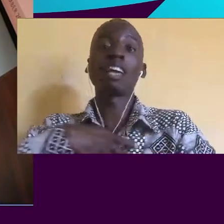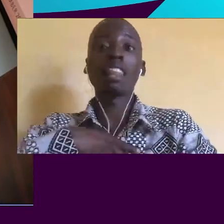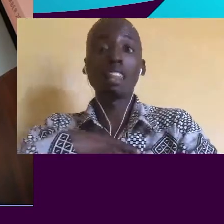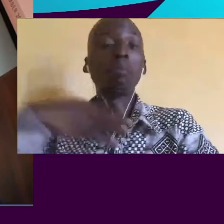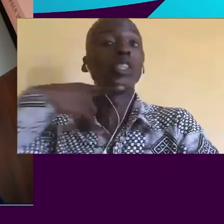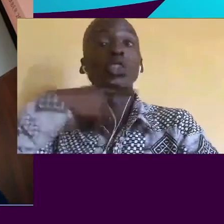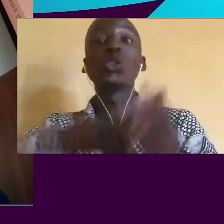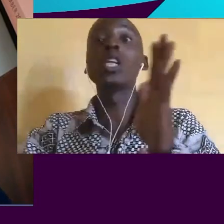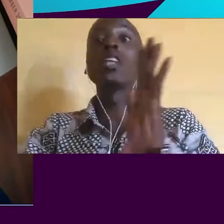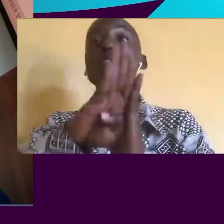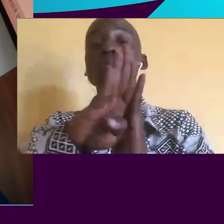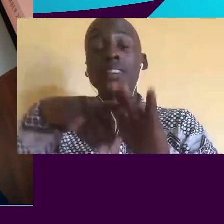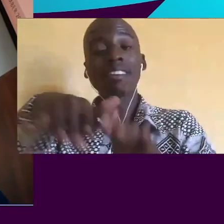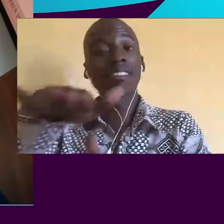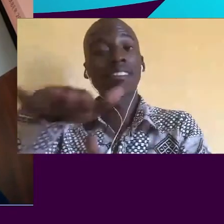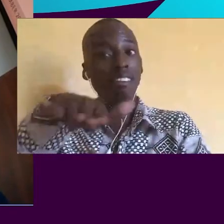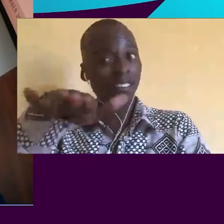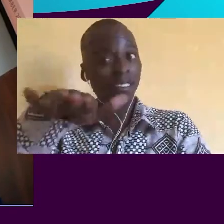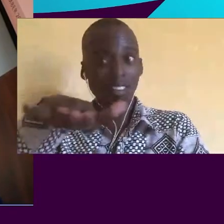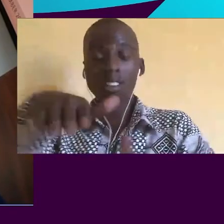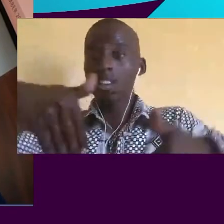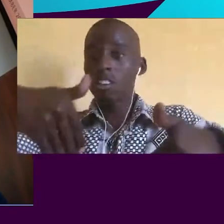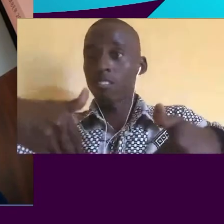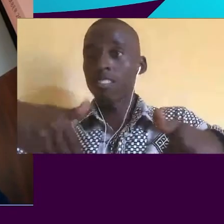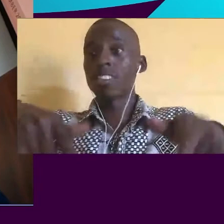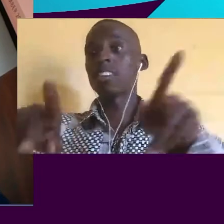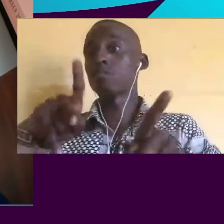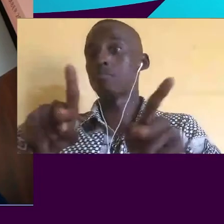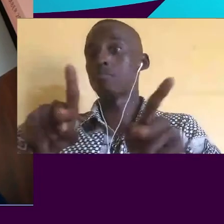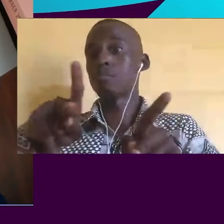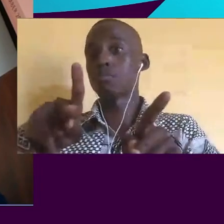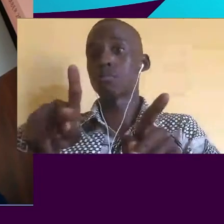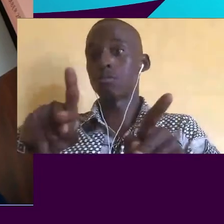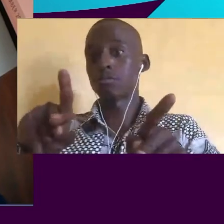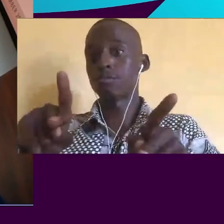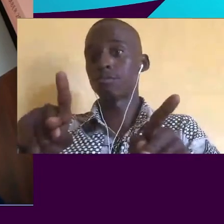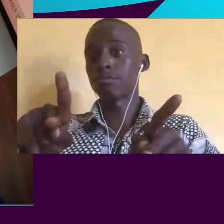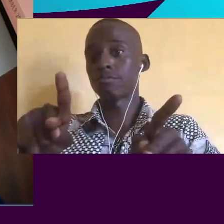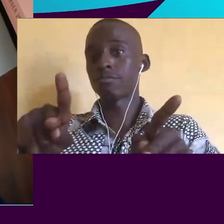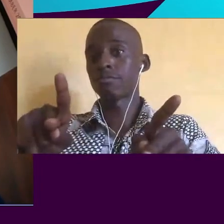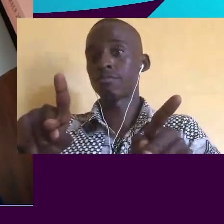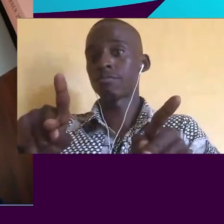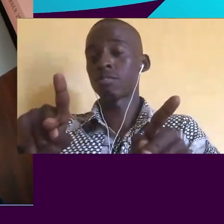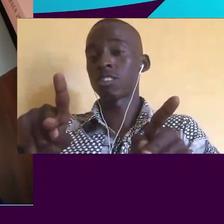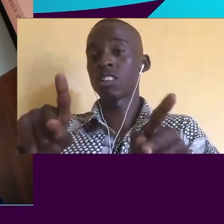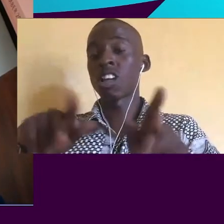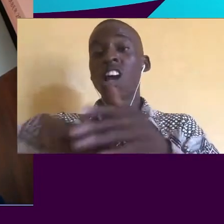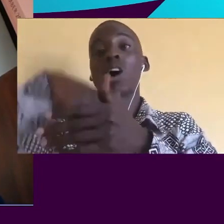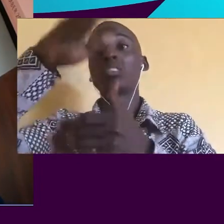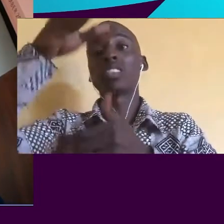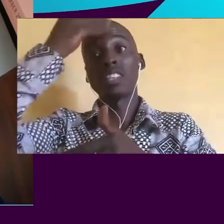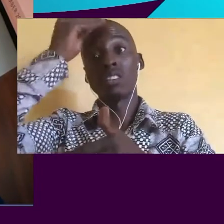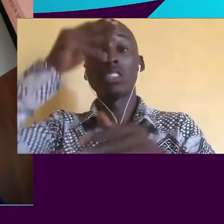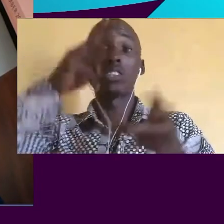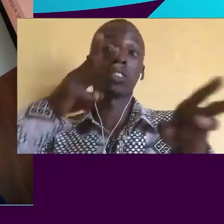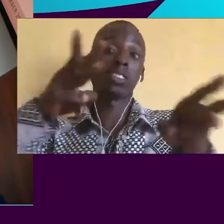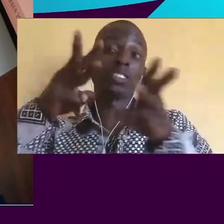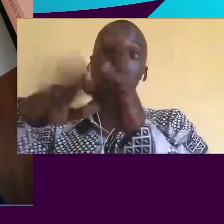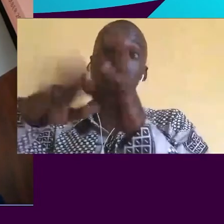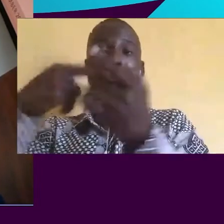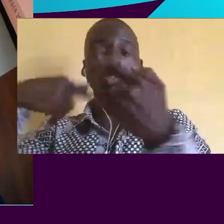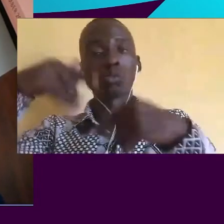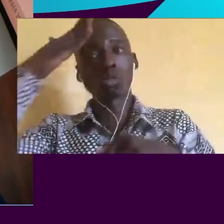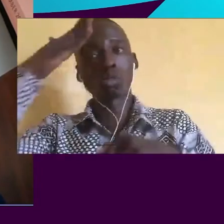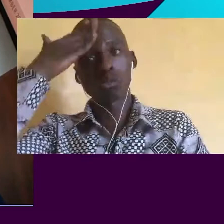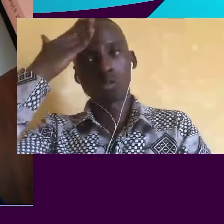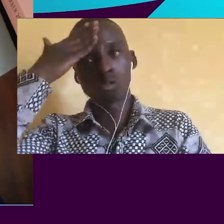area of the young people outside the education system. Of course, all of us know that our